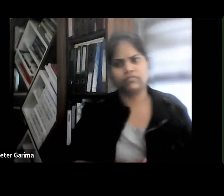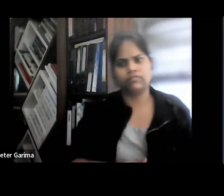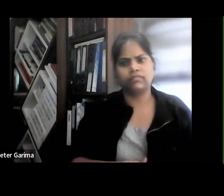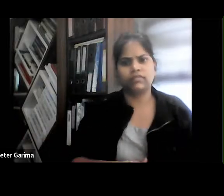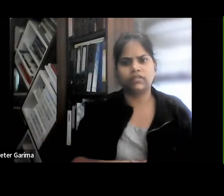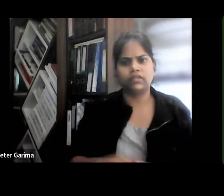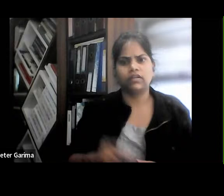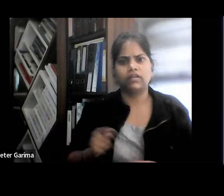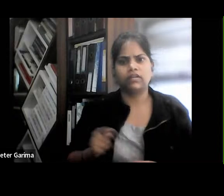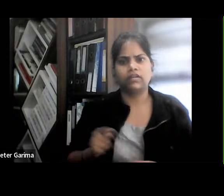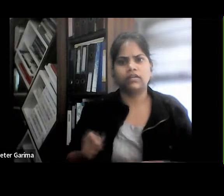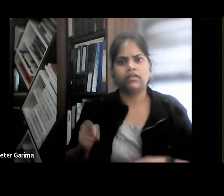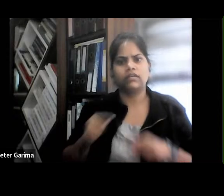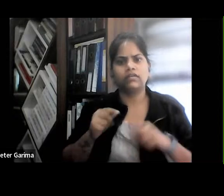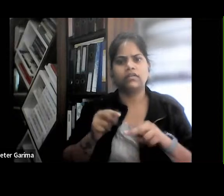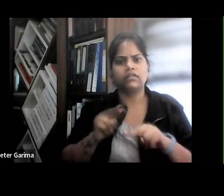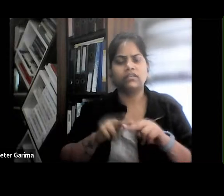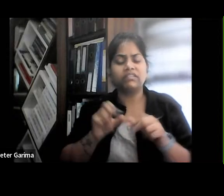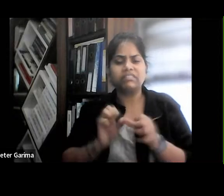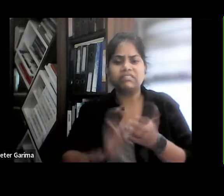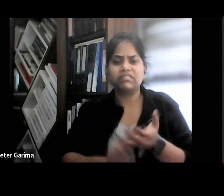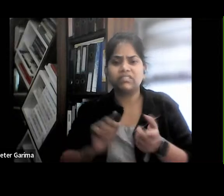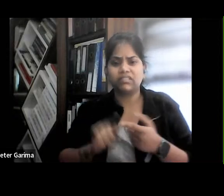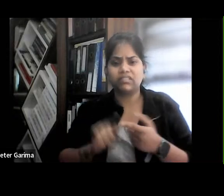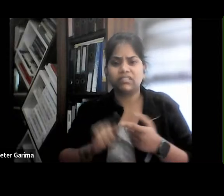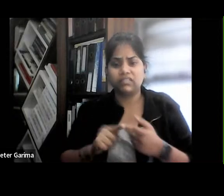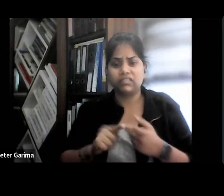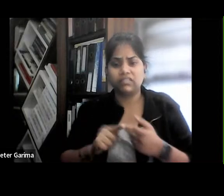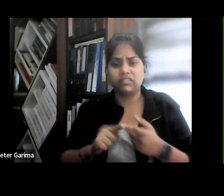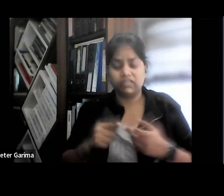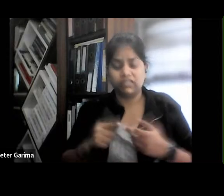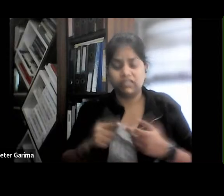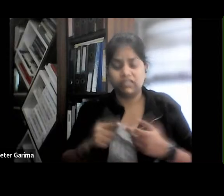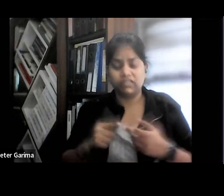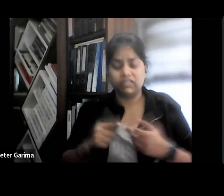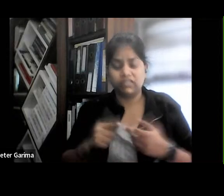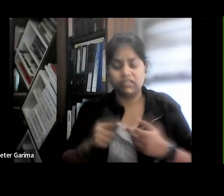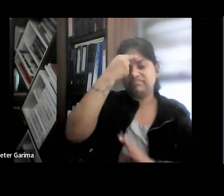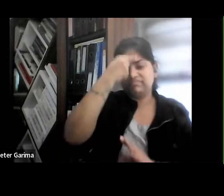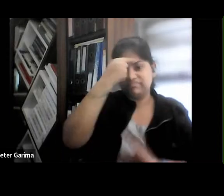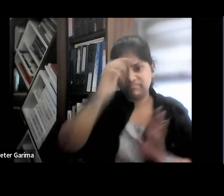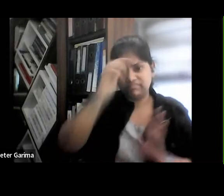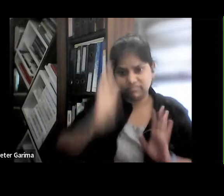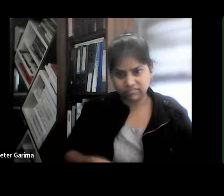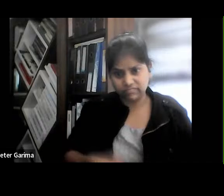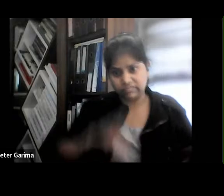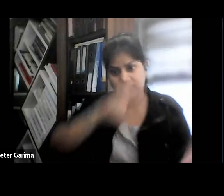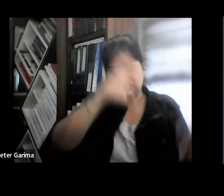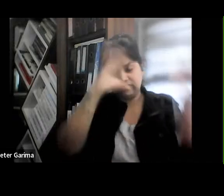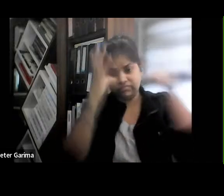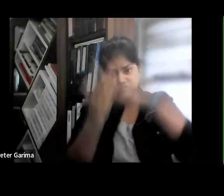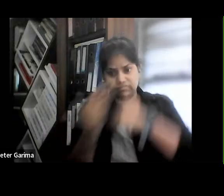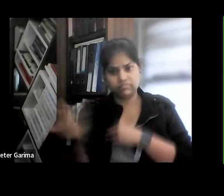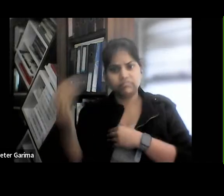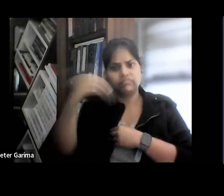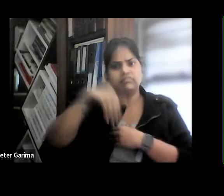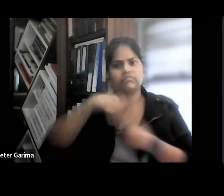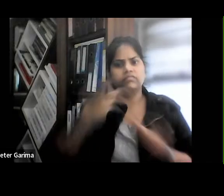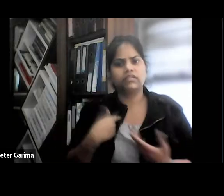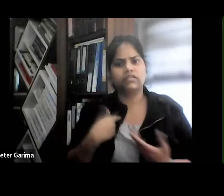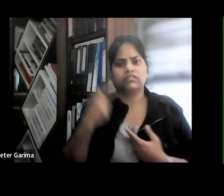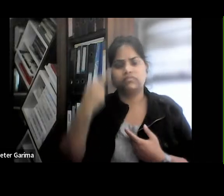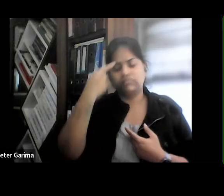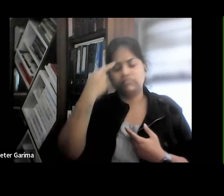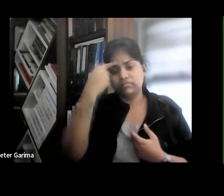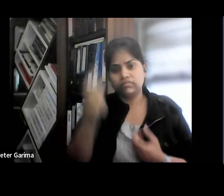both physical and psychological. The worst hit comes, however, when he realizes that he has to stop going to school.